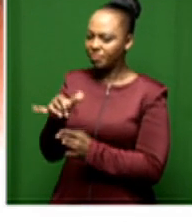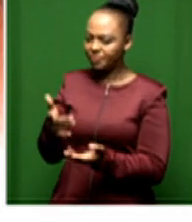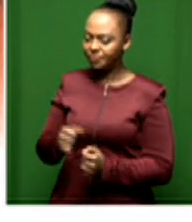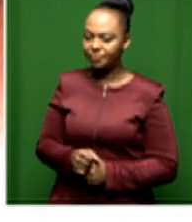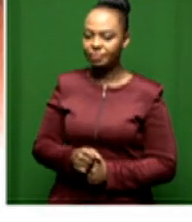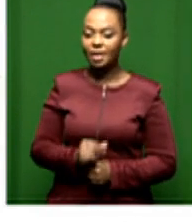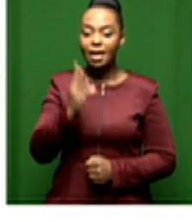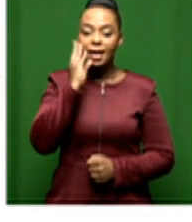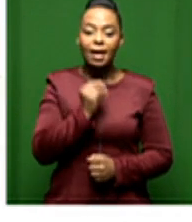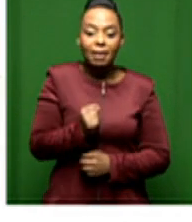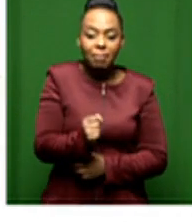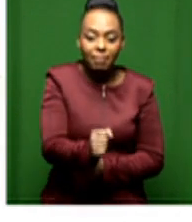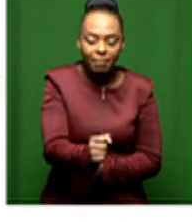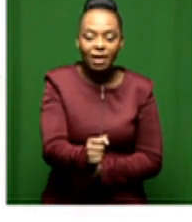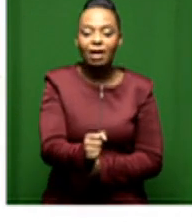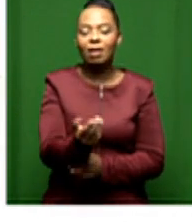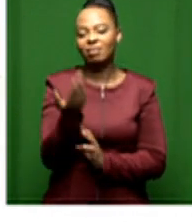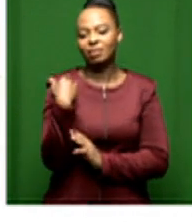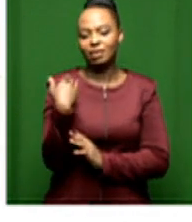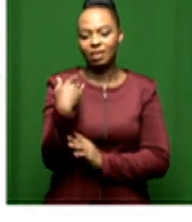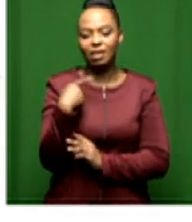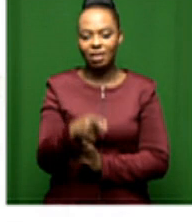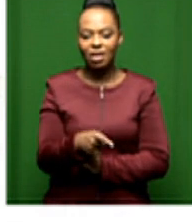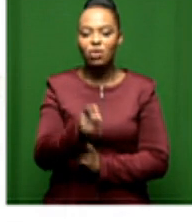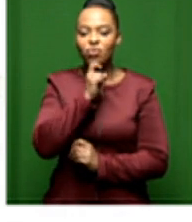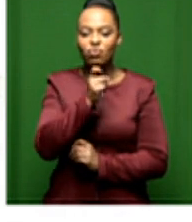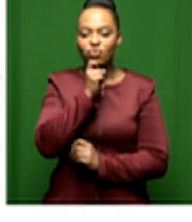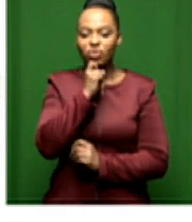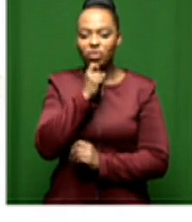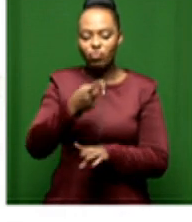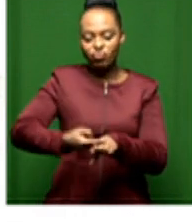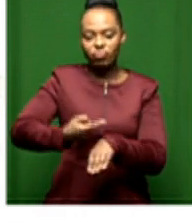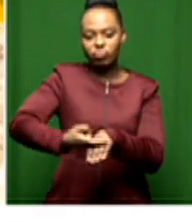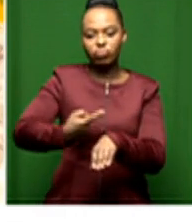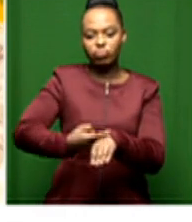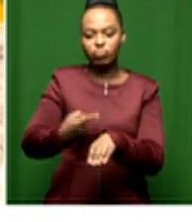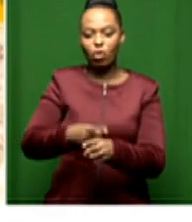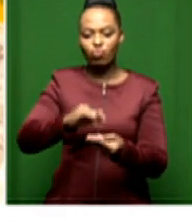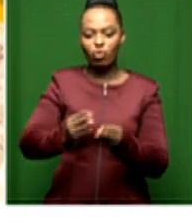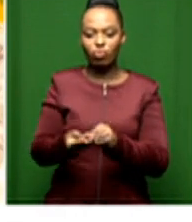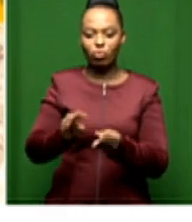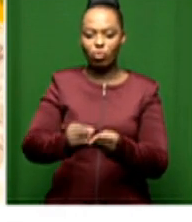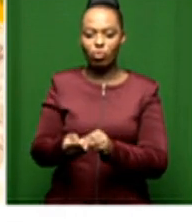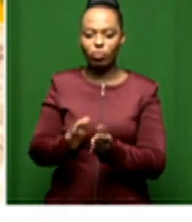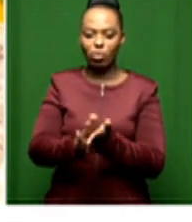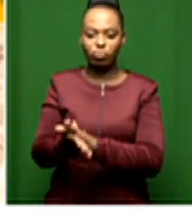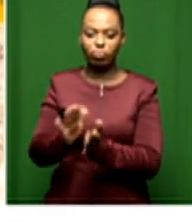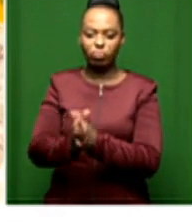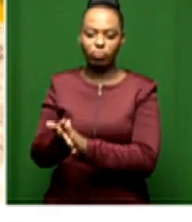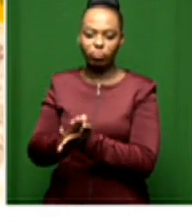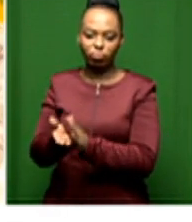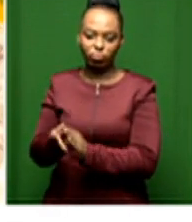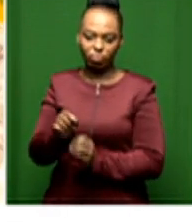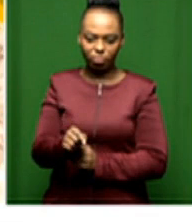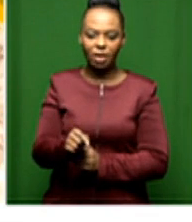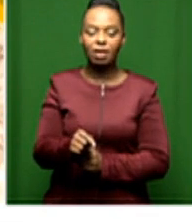So my late grandmother used to make us eat mash. And I used to eat